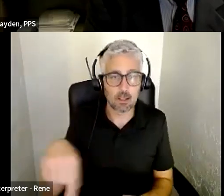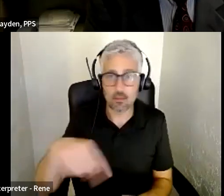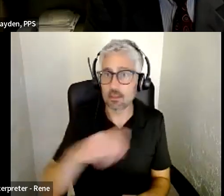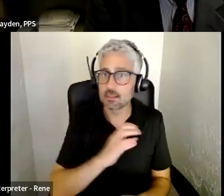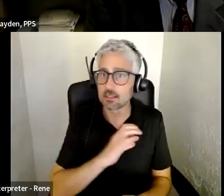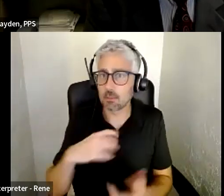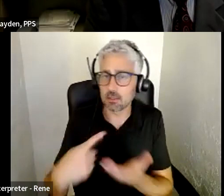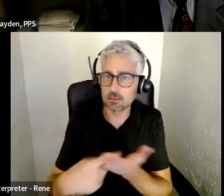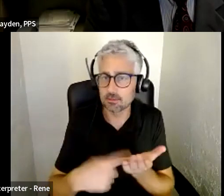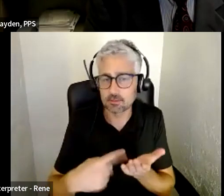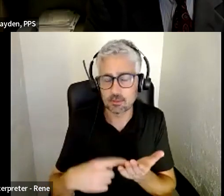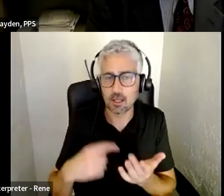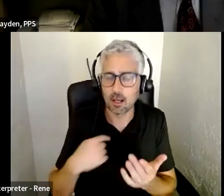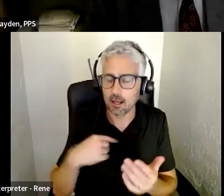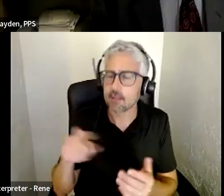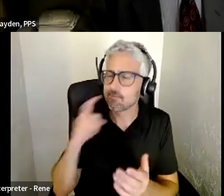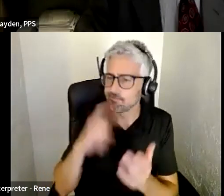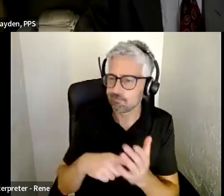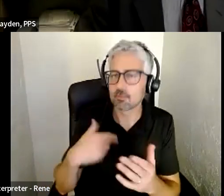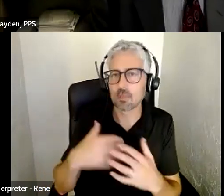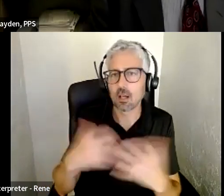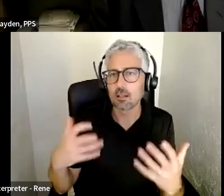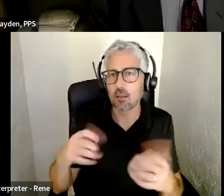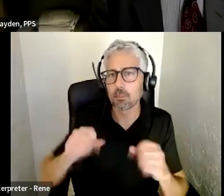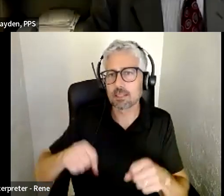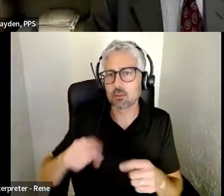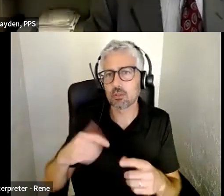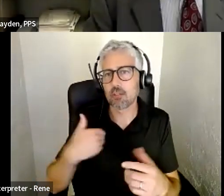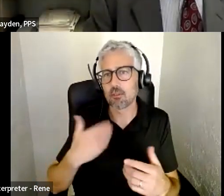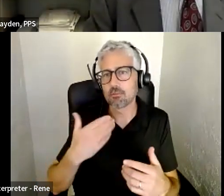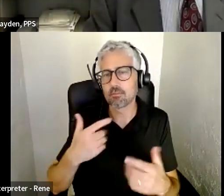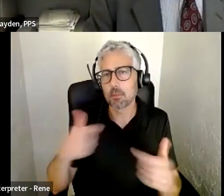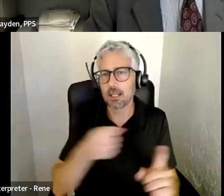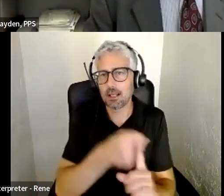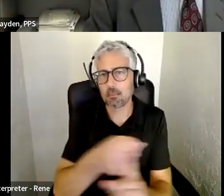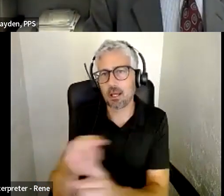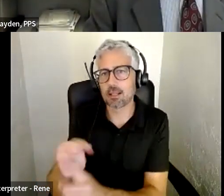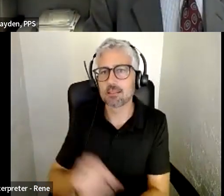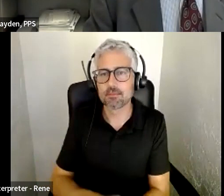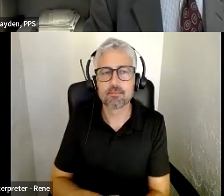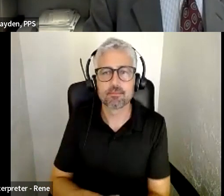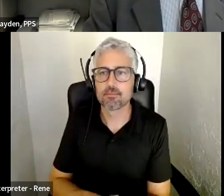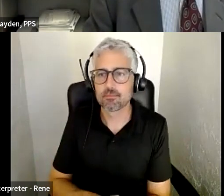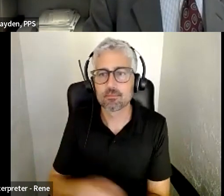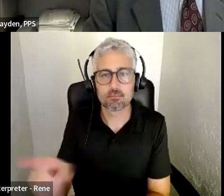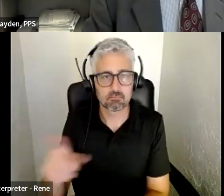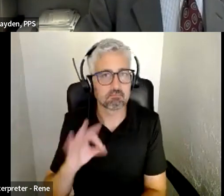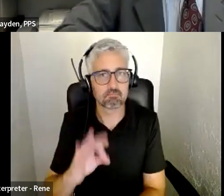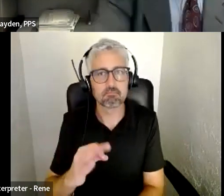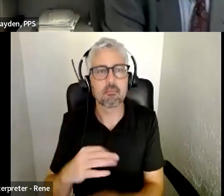there's just a lot of opportunities to make a big difference. So just wanted to put that out there. Terrific. Nicole?